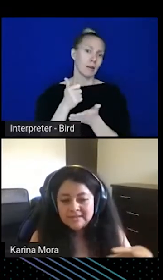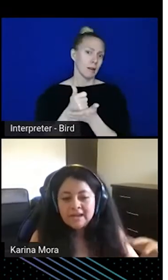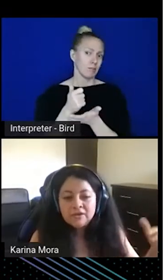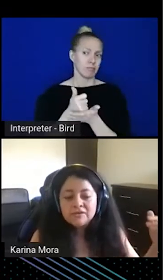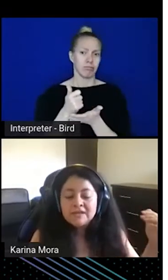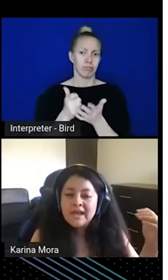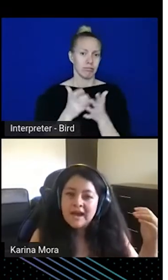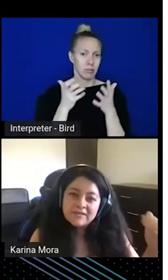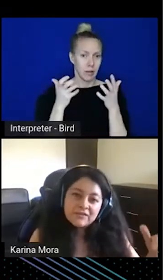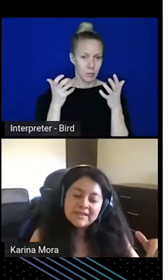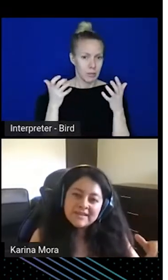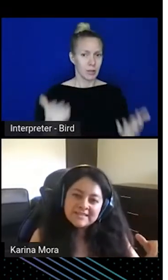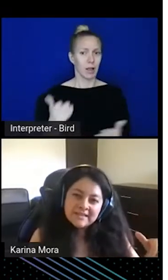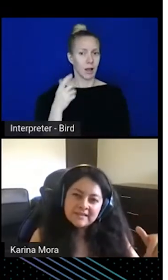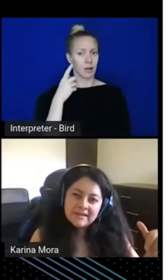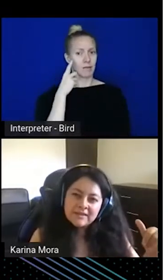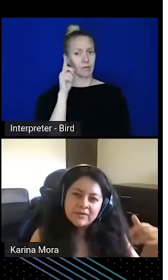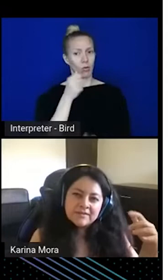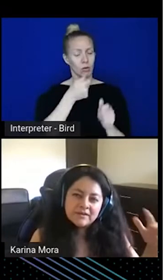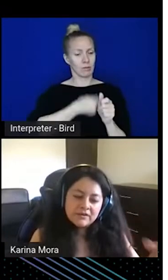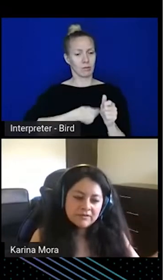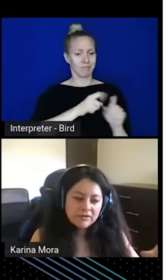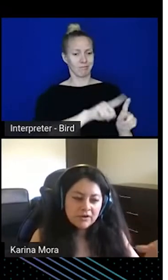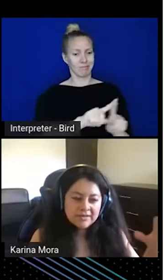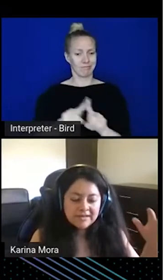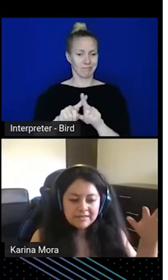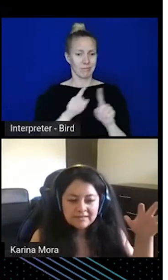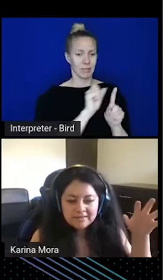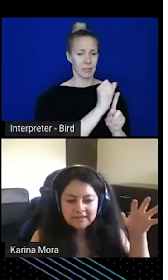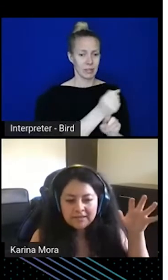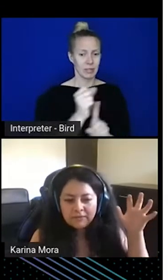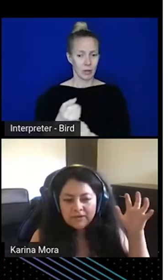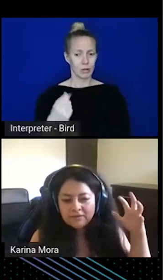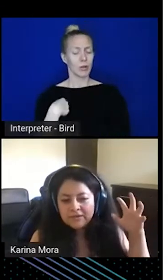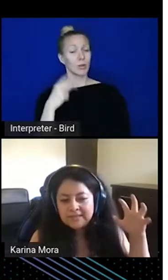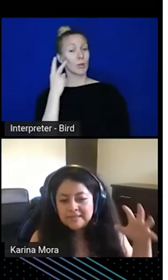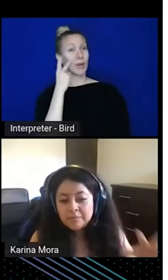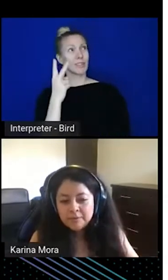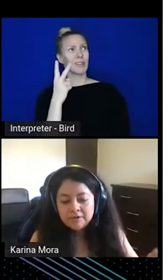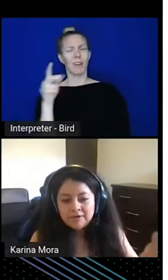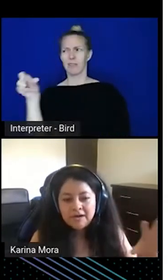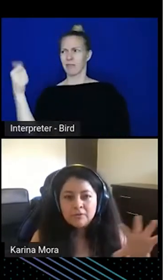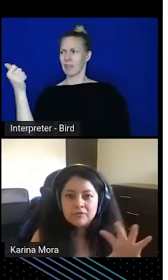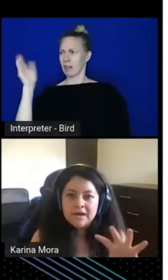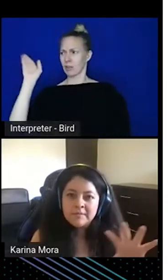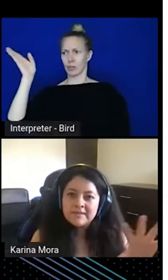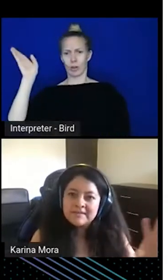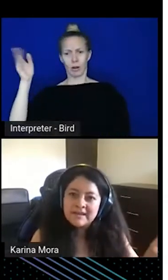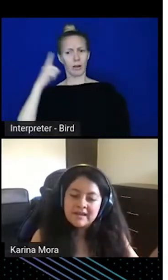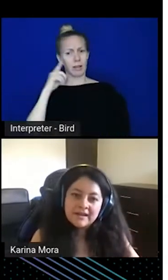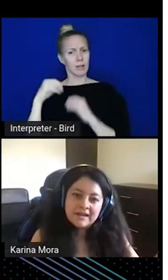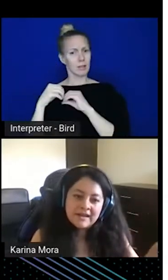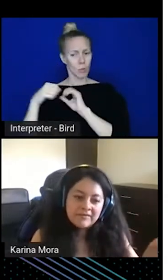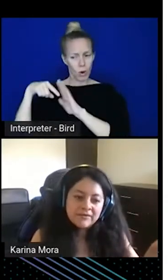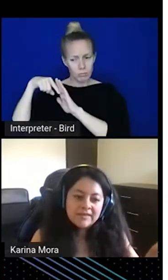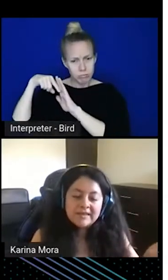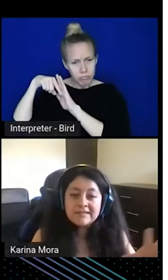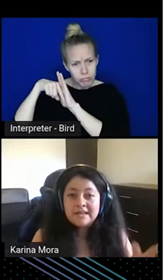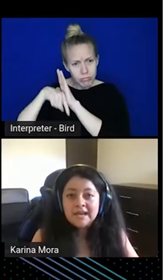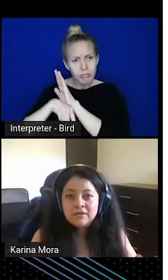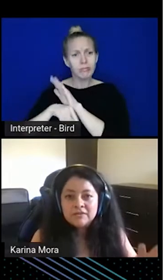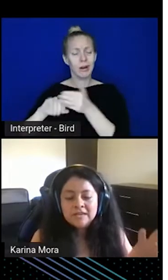cloud scenarios. I saw in the agenda there was another talk that I think it was going deeper on how to have these